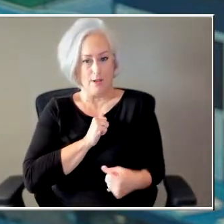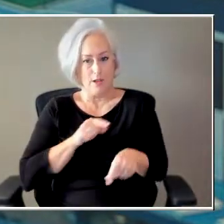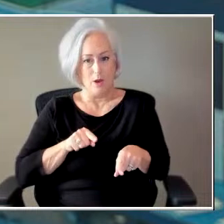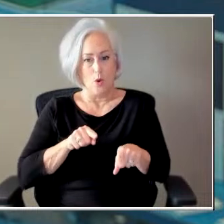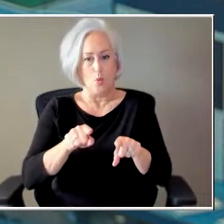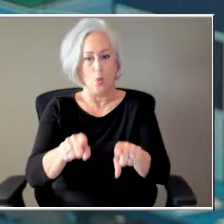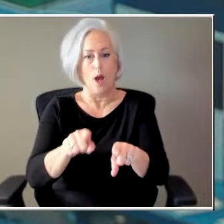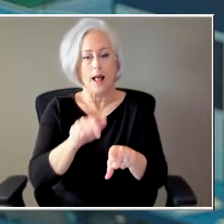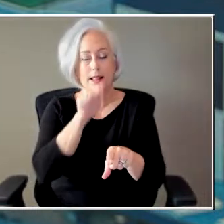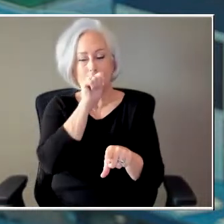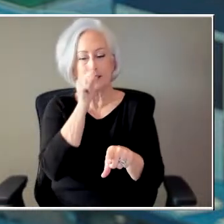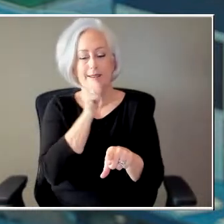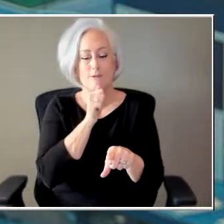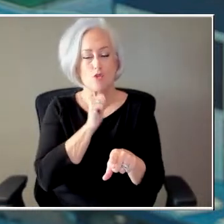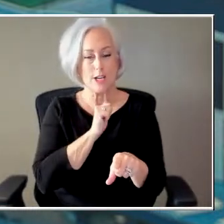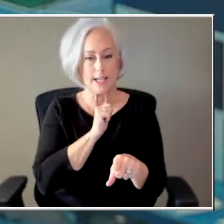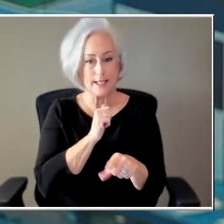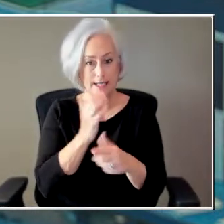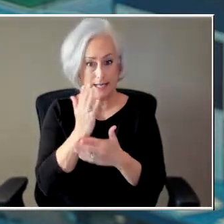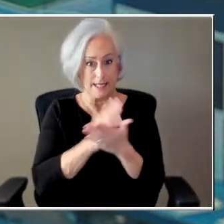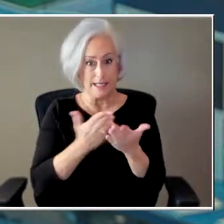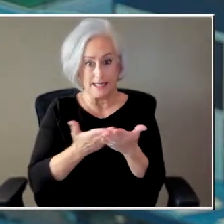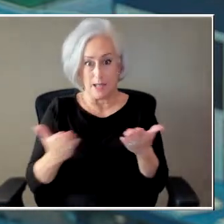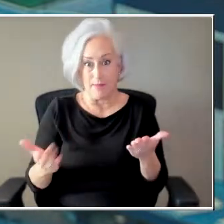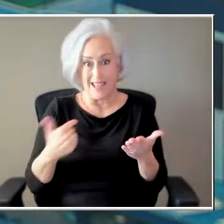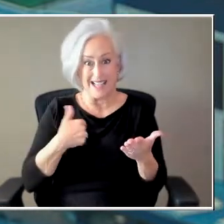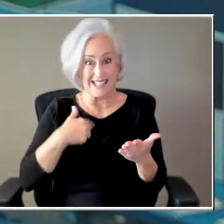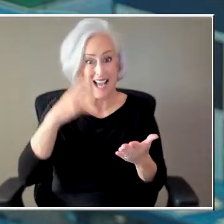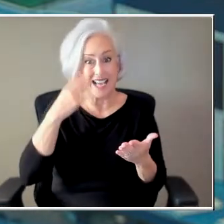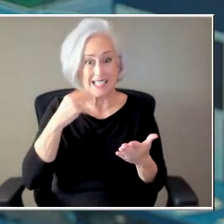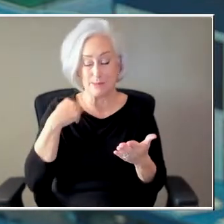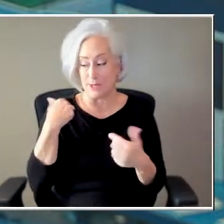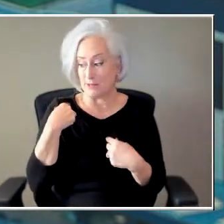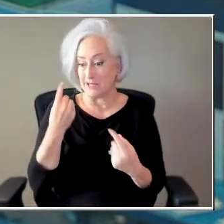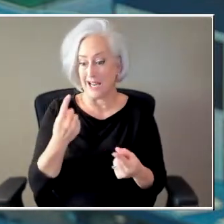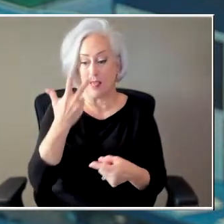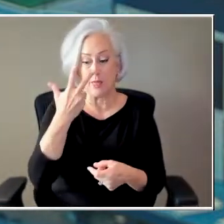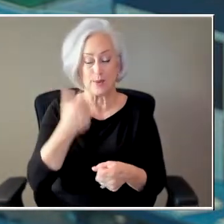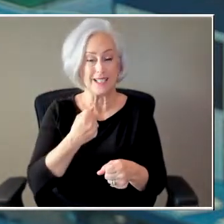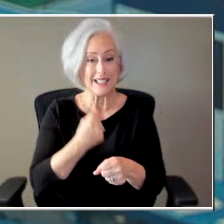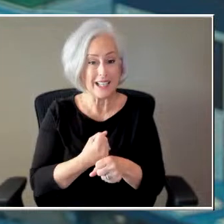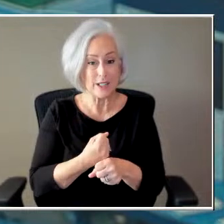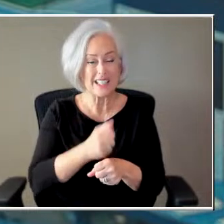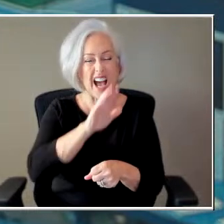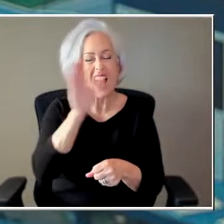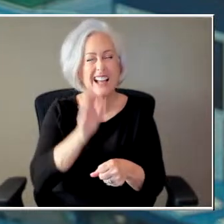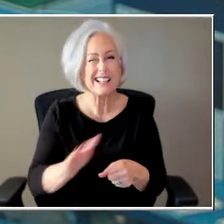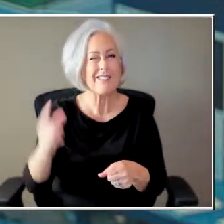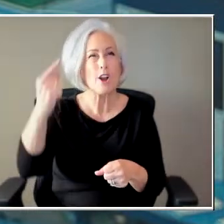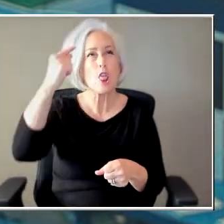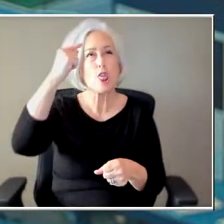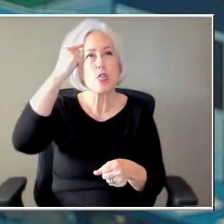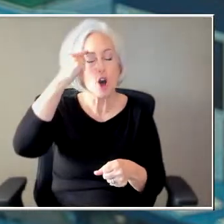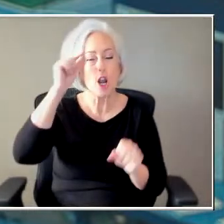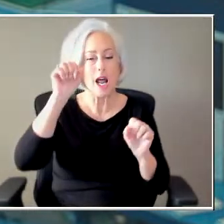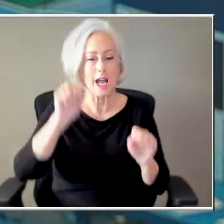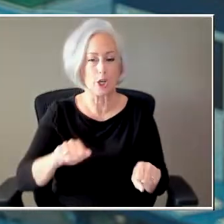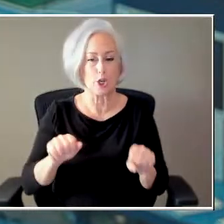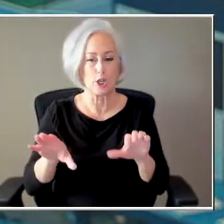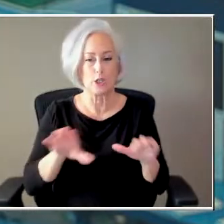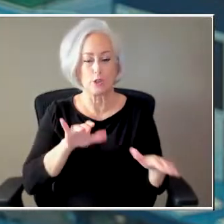of the things that I've gone through in the last 3 years, I never in my wildest dreams thought I could, go through these